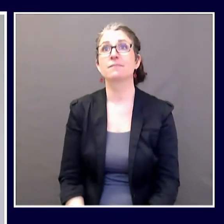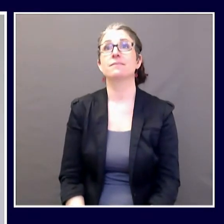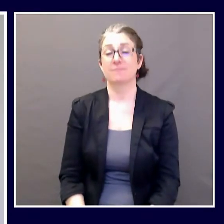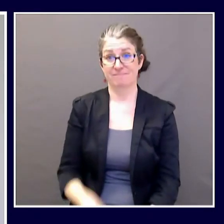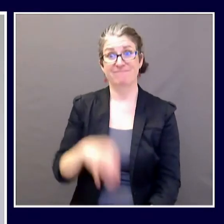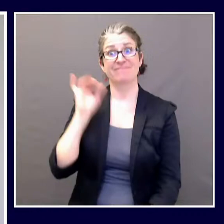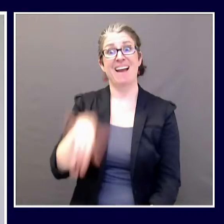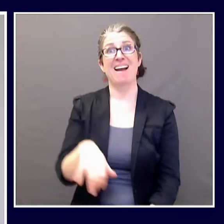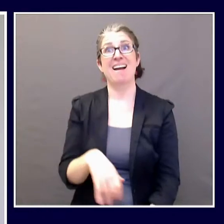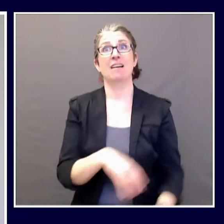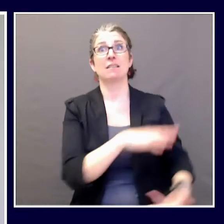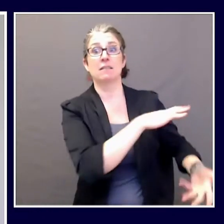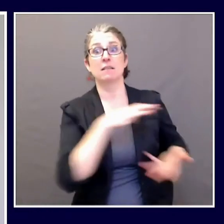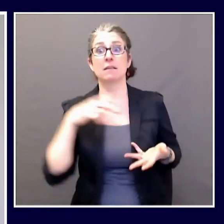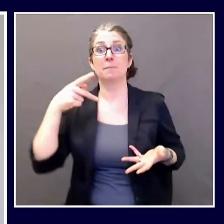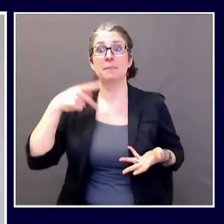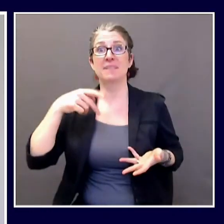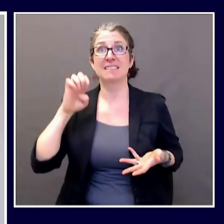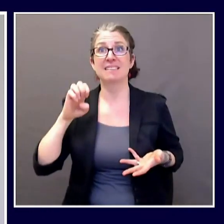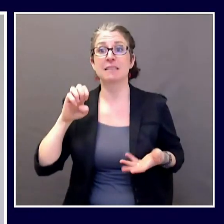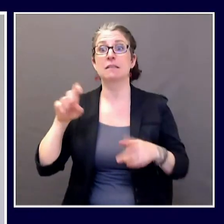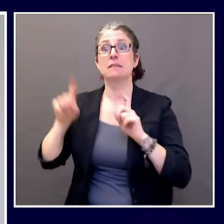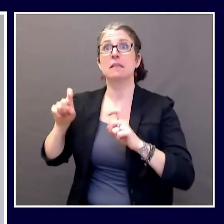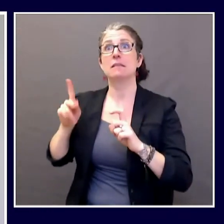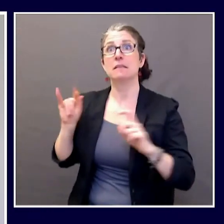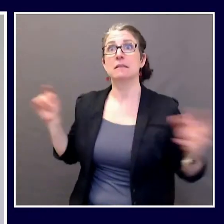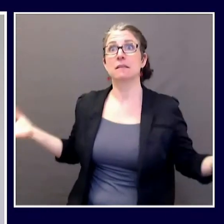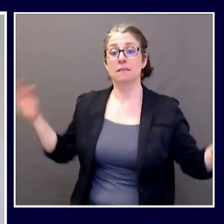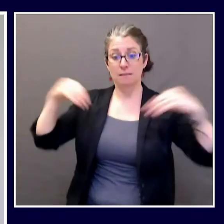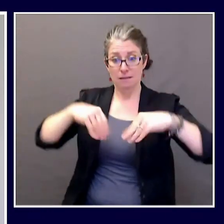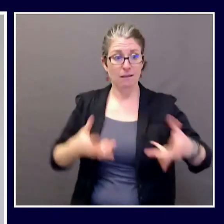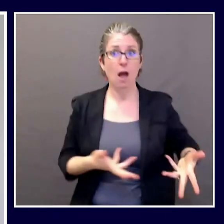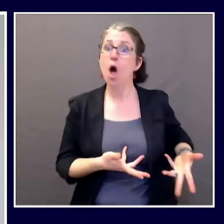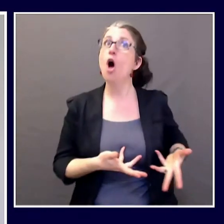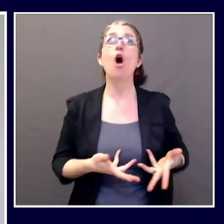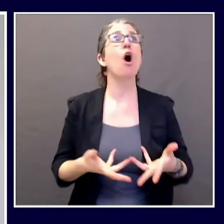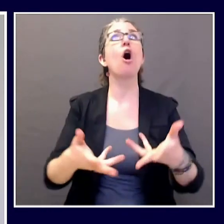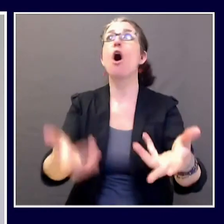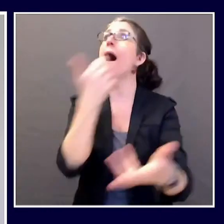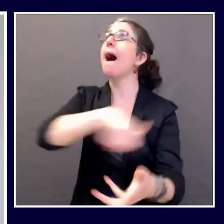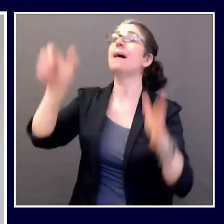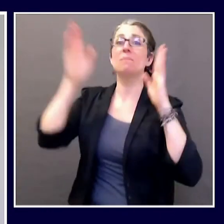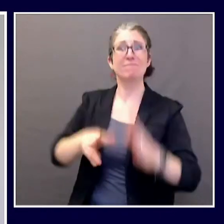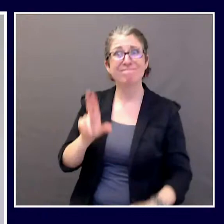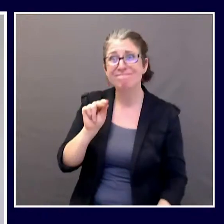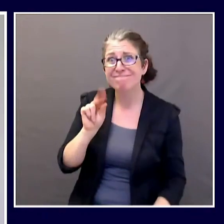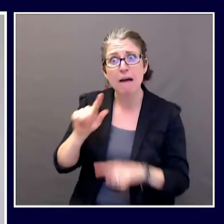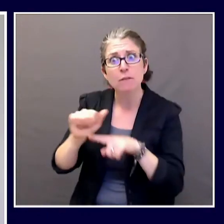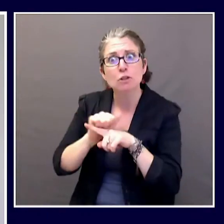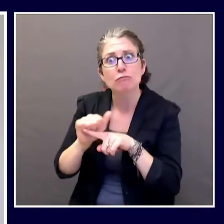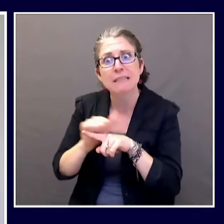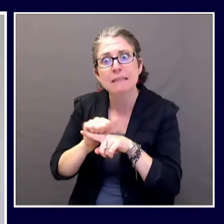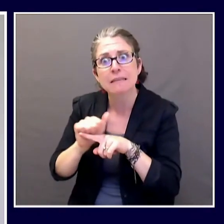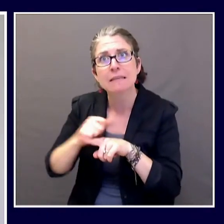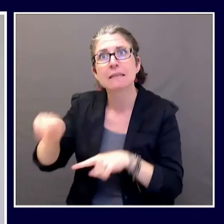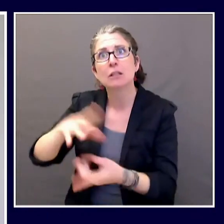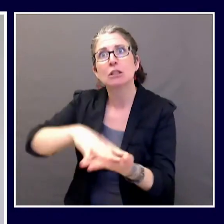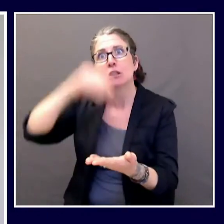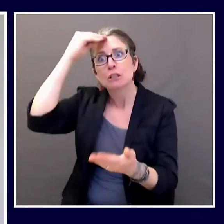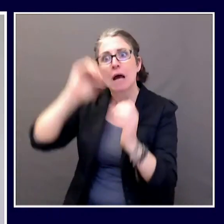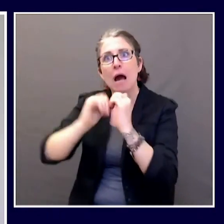is why the next number is critical. That next number is 4,200. That's the number